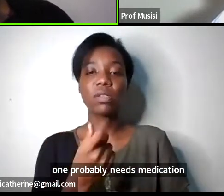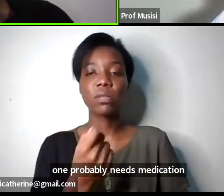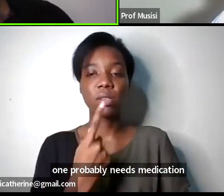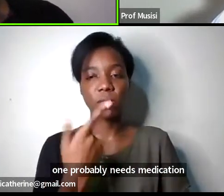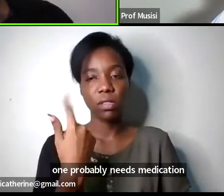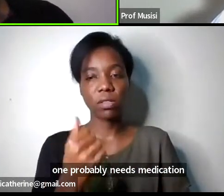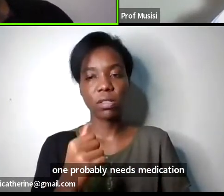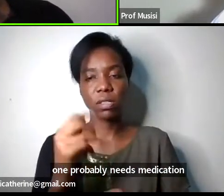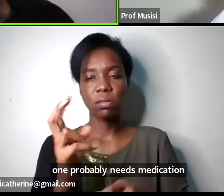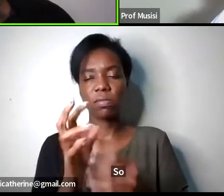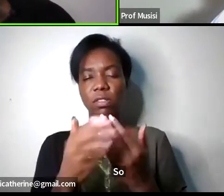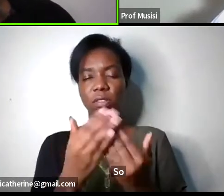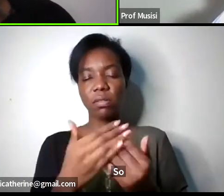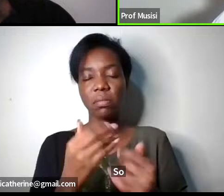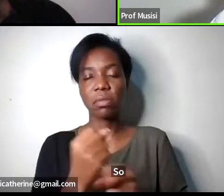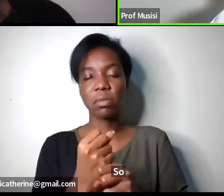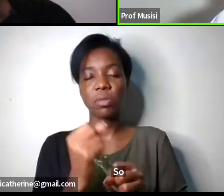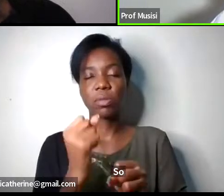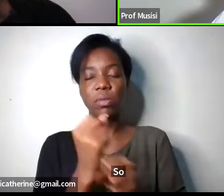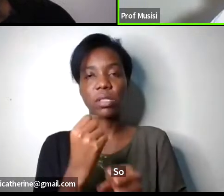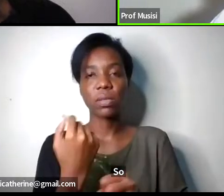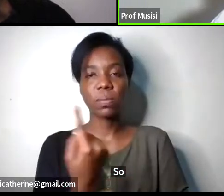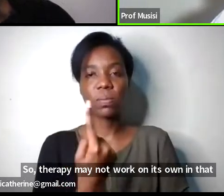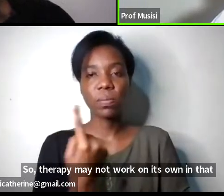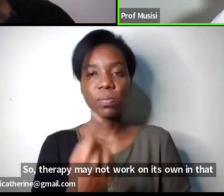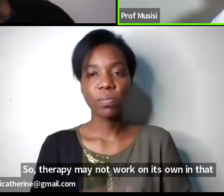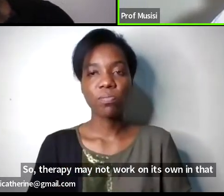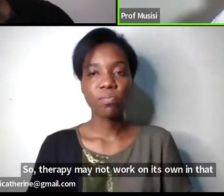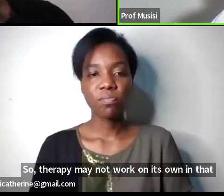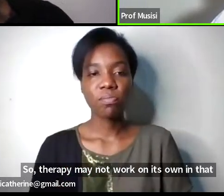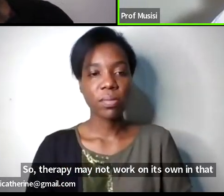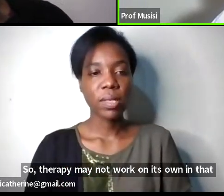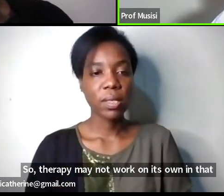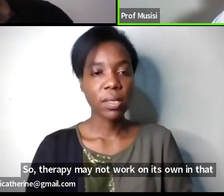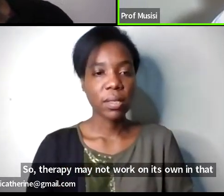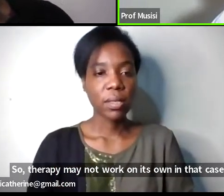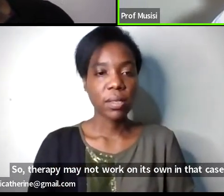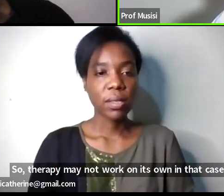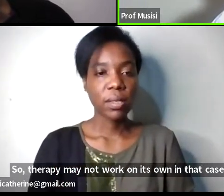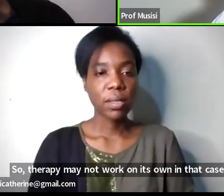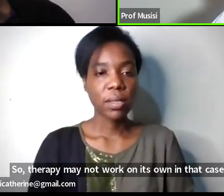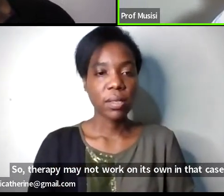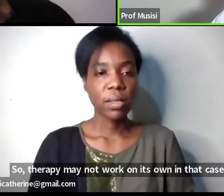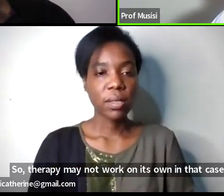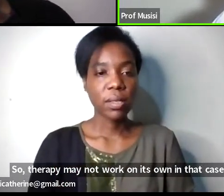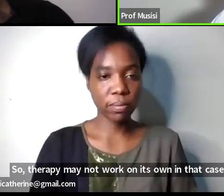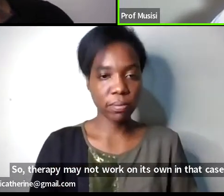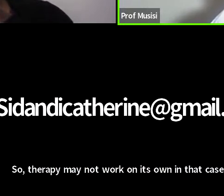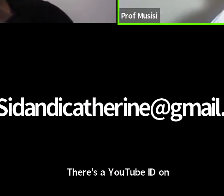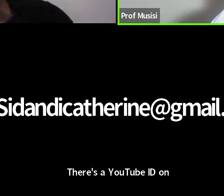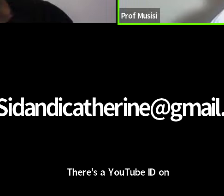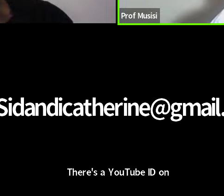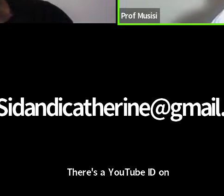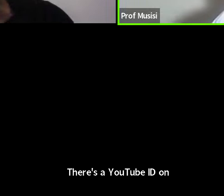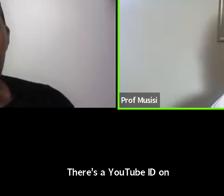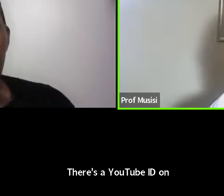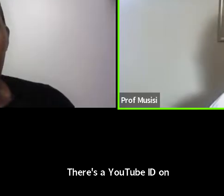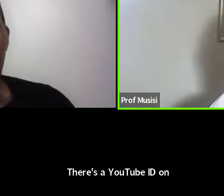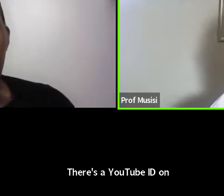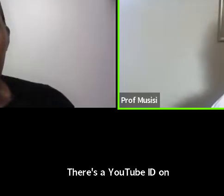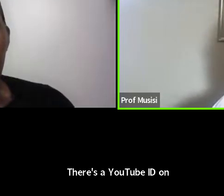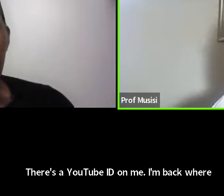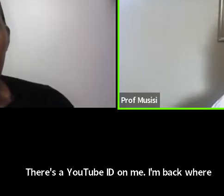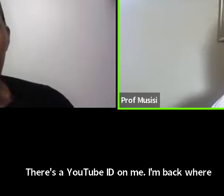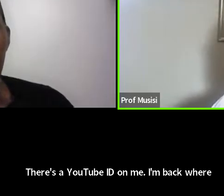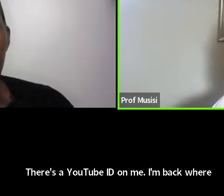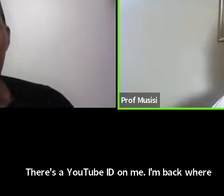own in that case. There's a YouTube I did on bipolar disorder. You put in Musisi bipolar disorder YouTube, you'll get it. But in addition